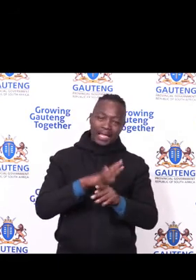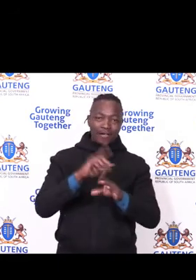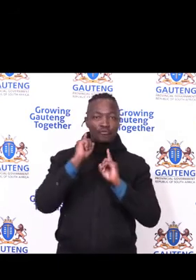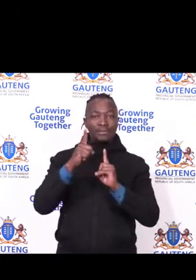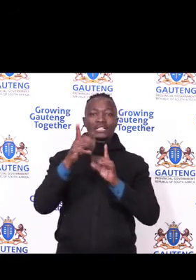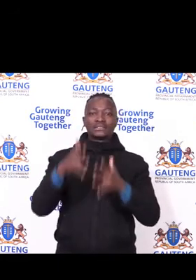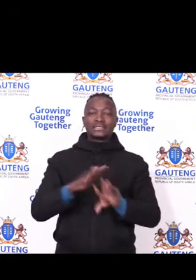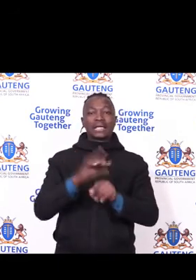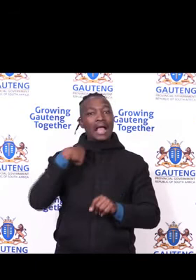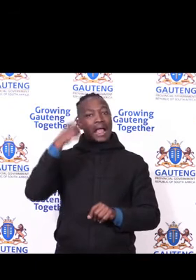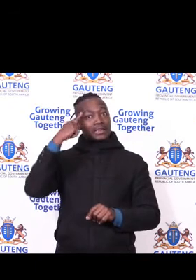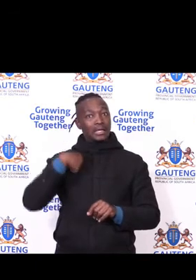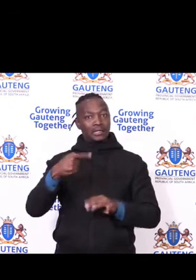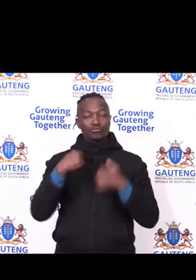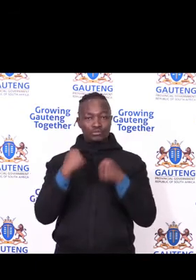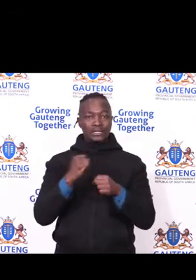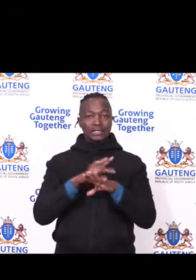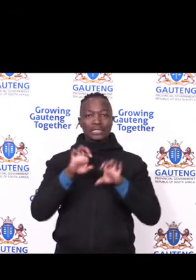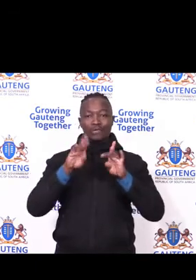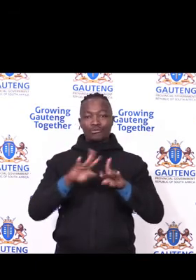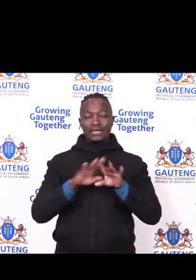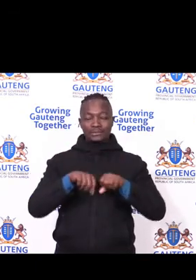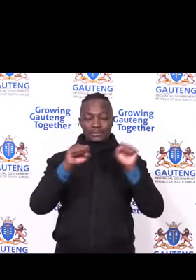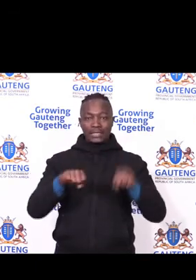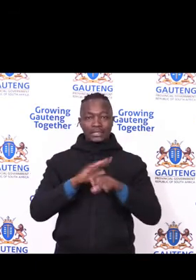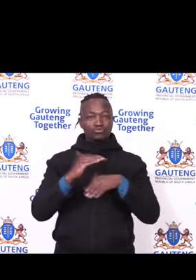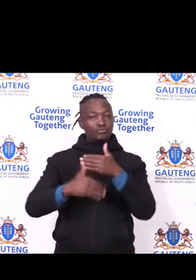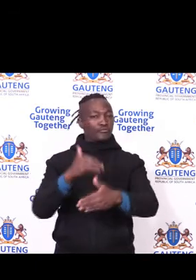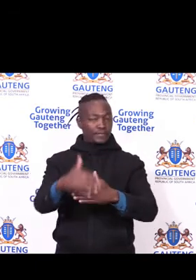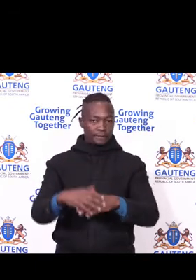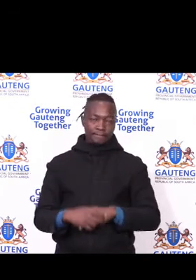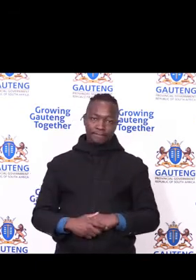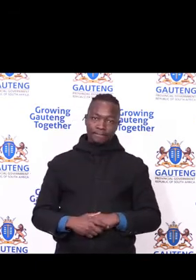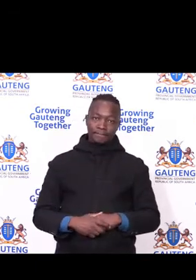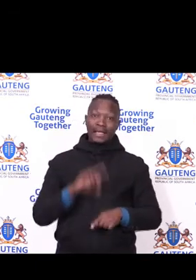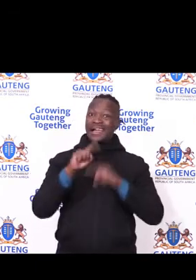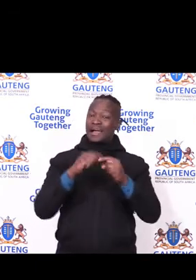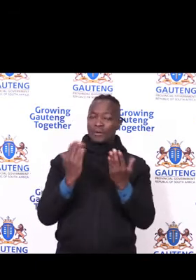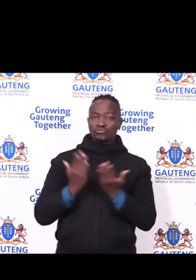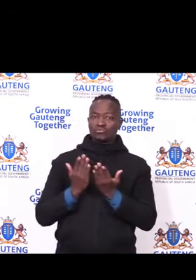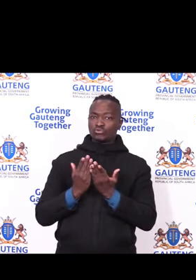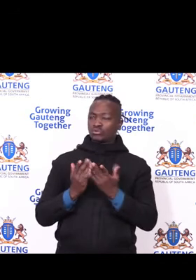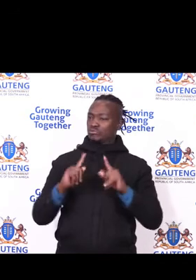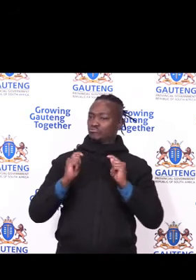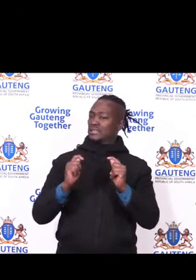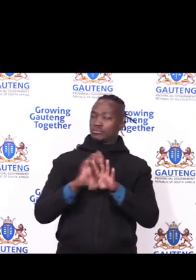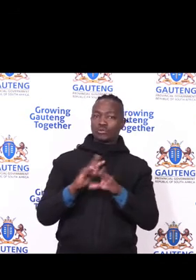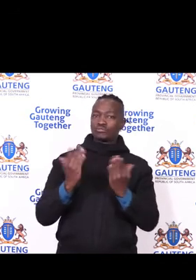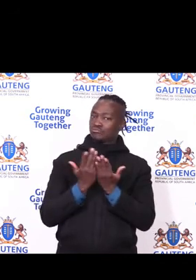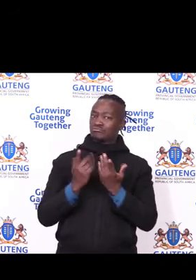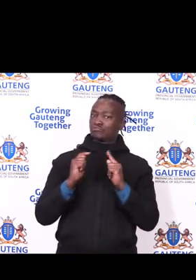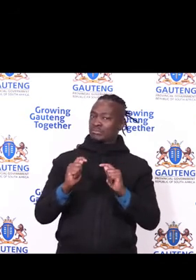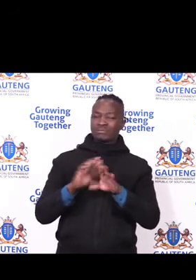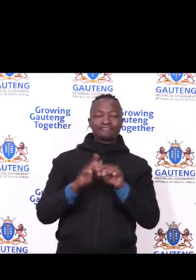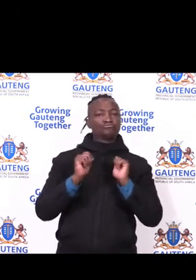will strengthen the education sector as we move forward. In terms of scholar transport, we don't have any major problem. The scholar transport is moving well, and